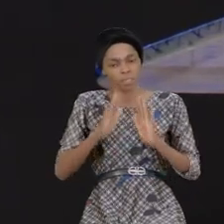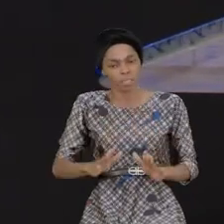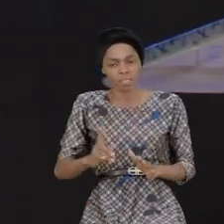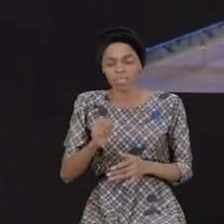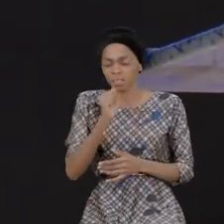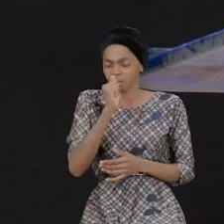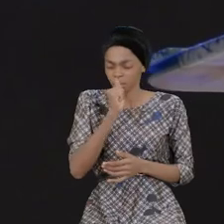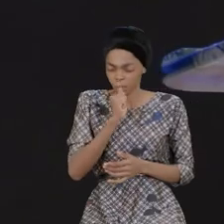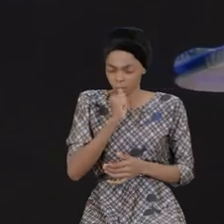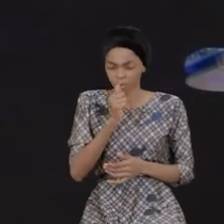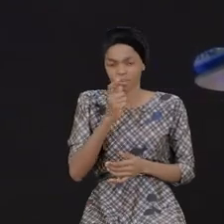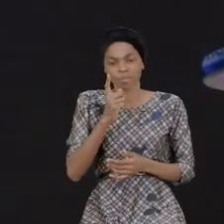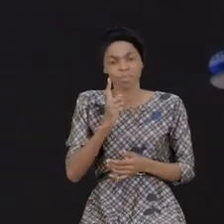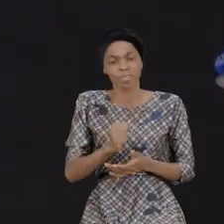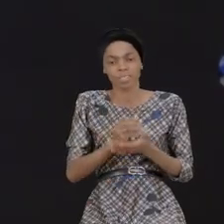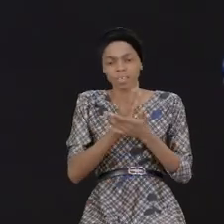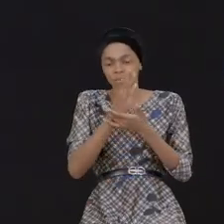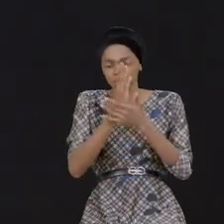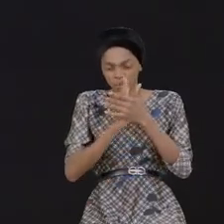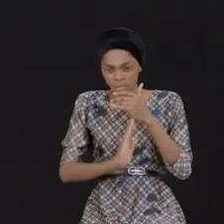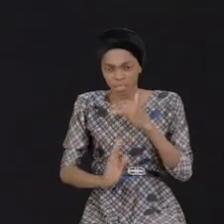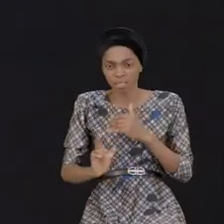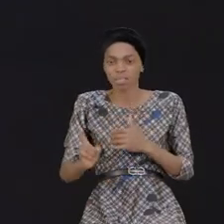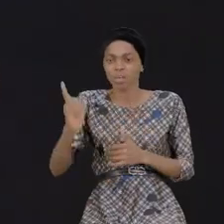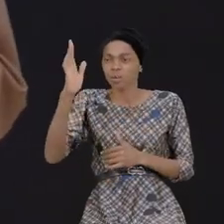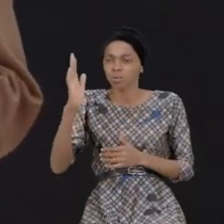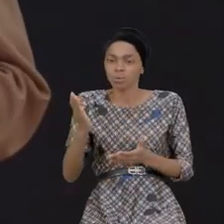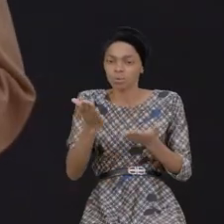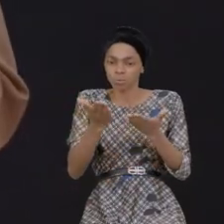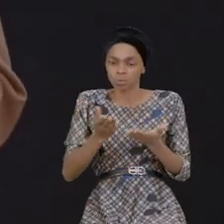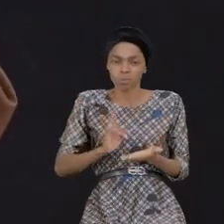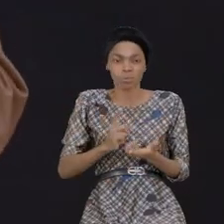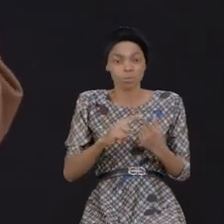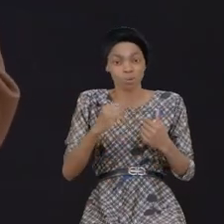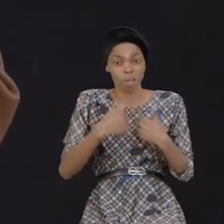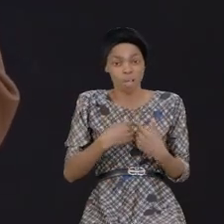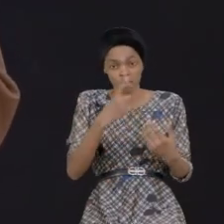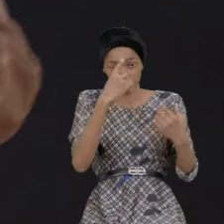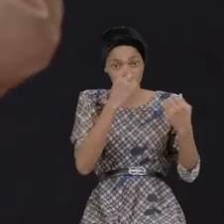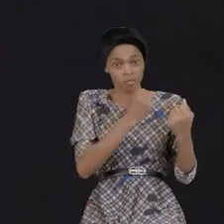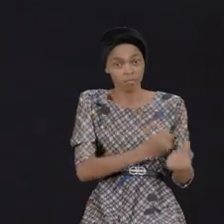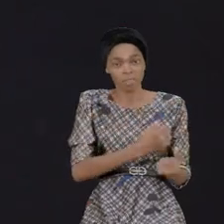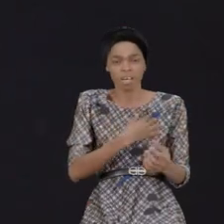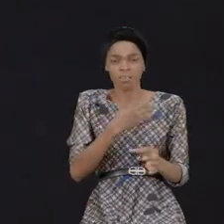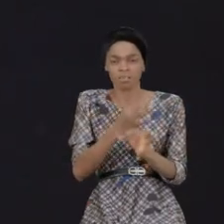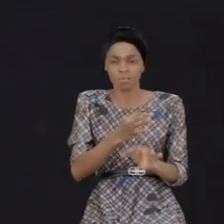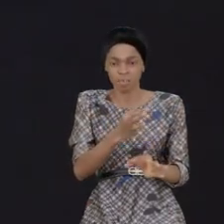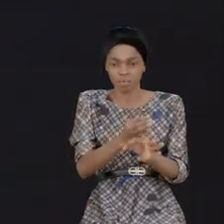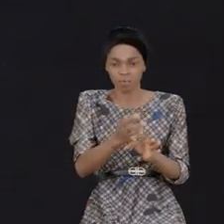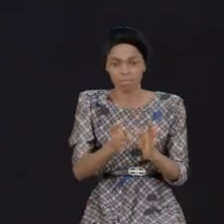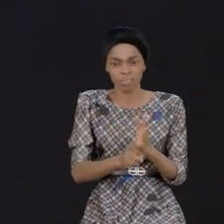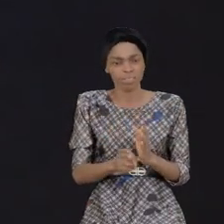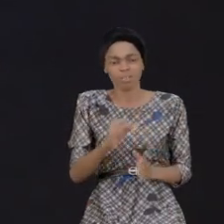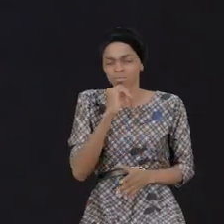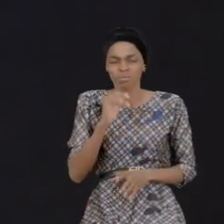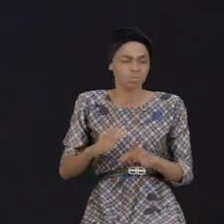the meekness. He wants us to have the faith and the fidelity. And just not to worry